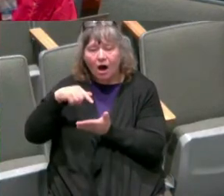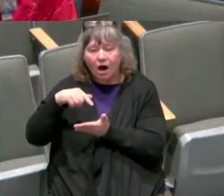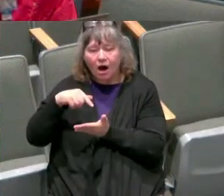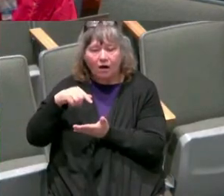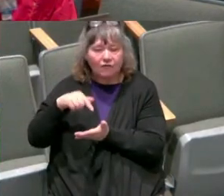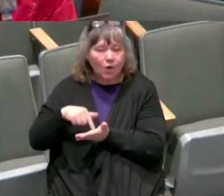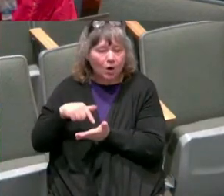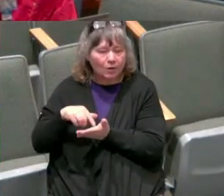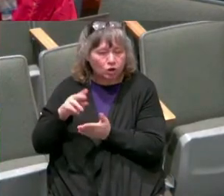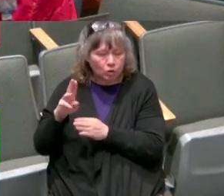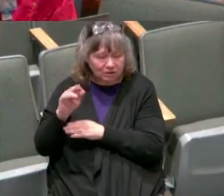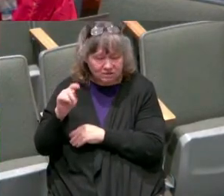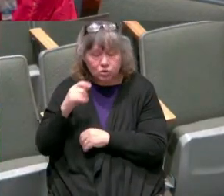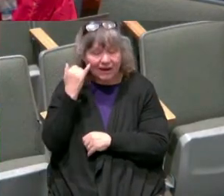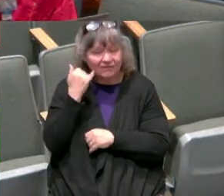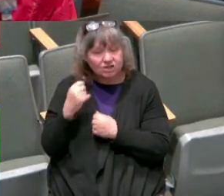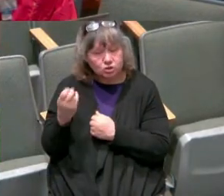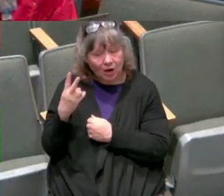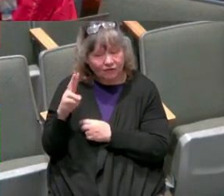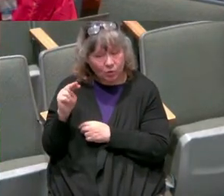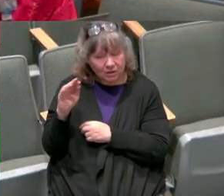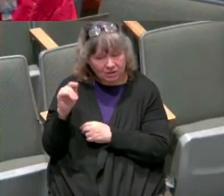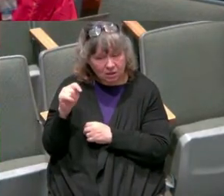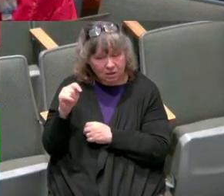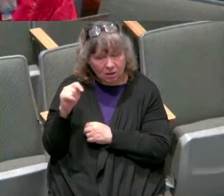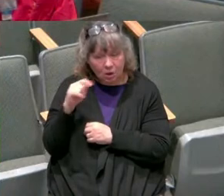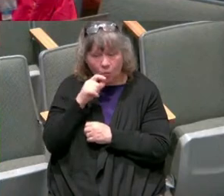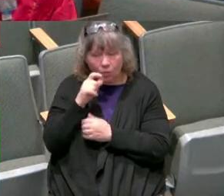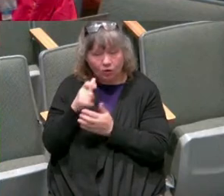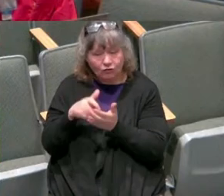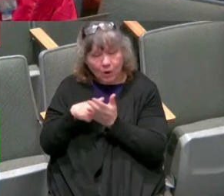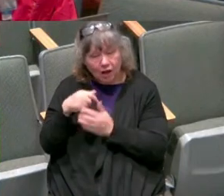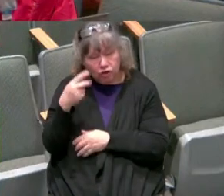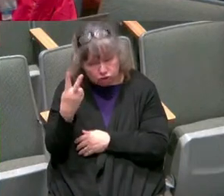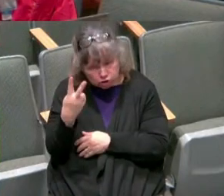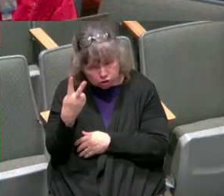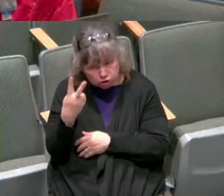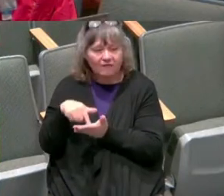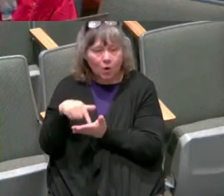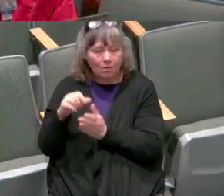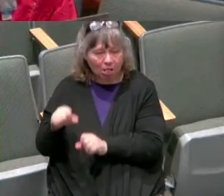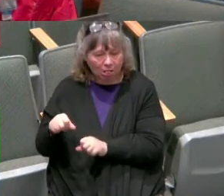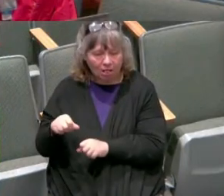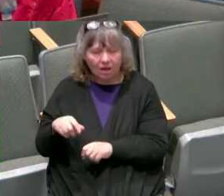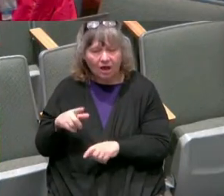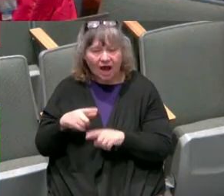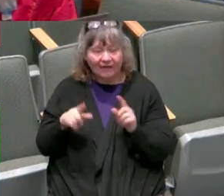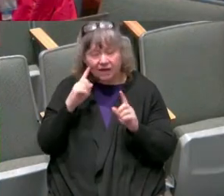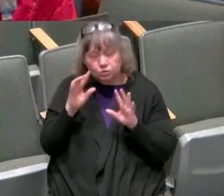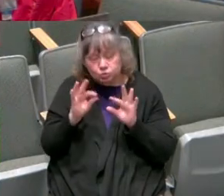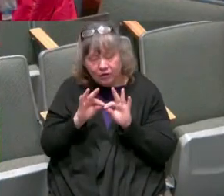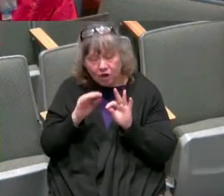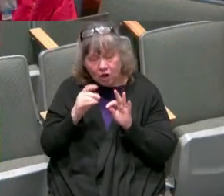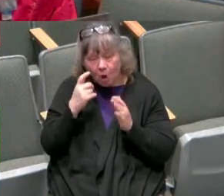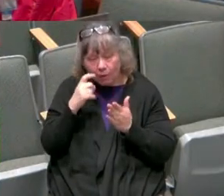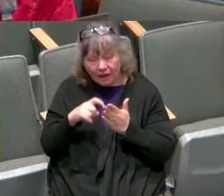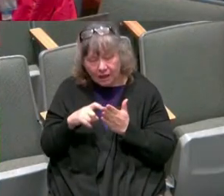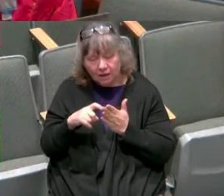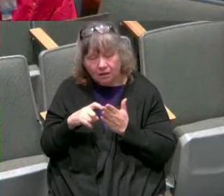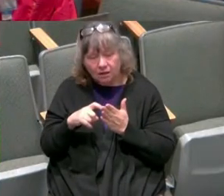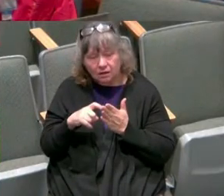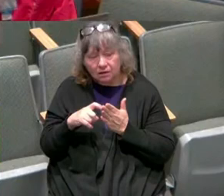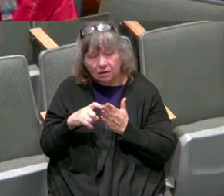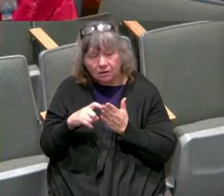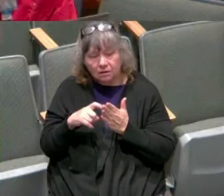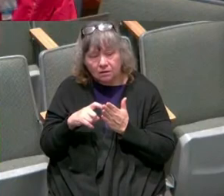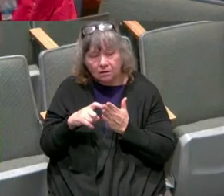for example a 12 unit subdivision would require two affordable units I think it's worth noting and you know